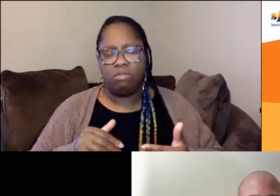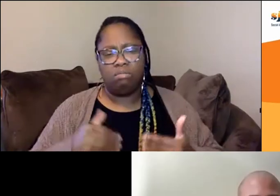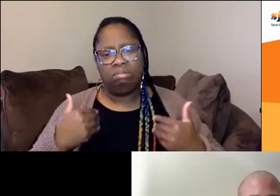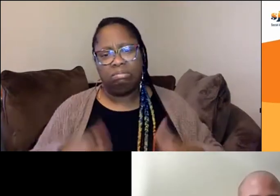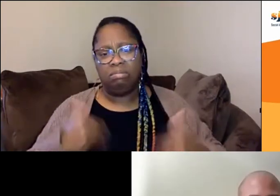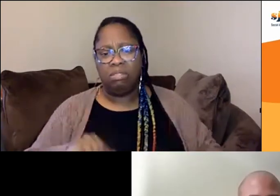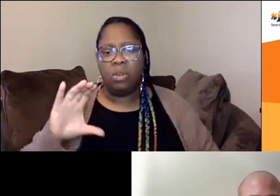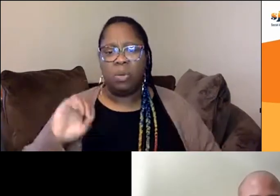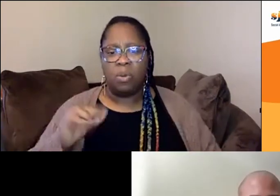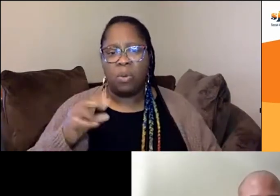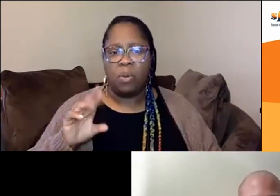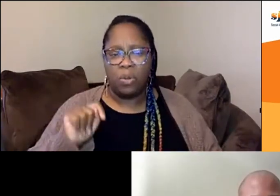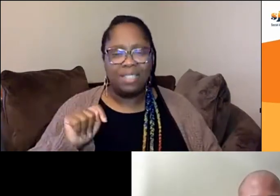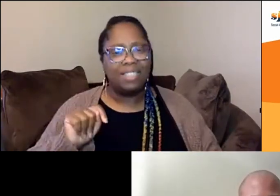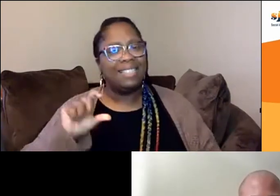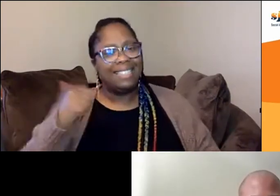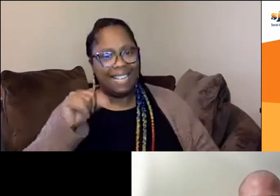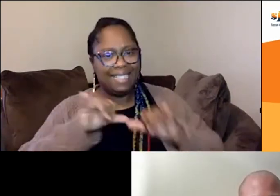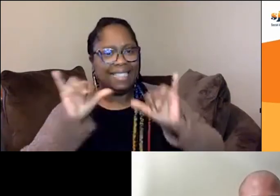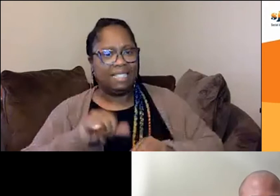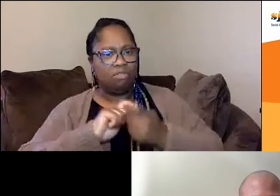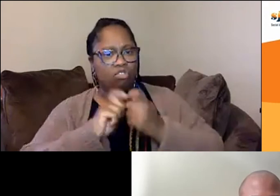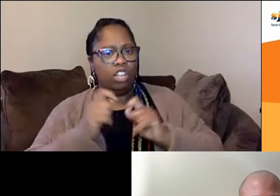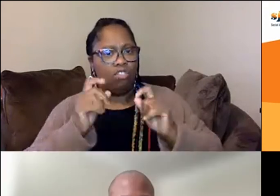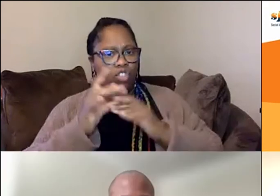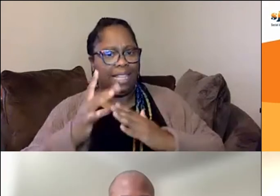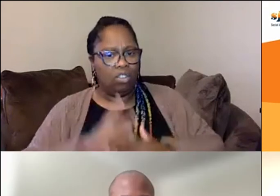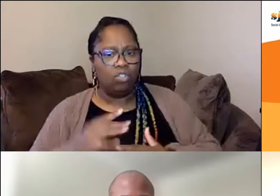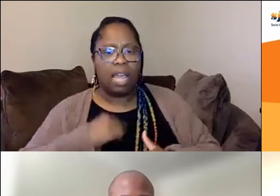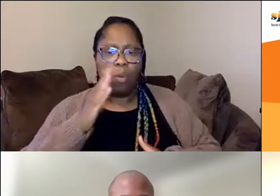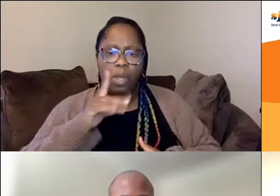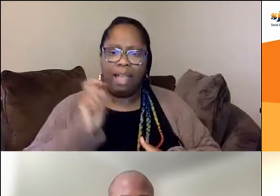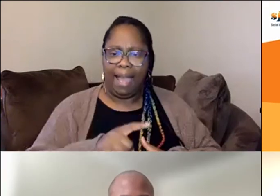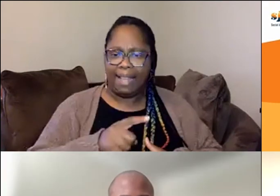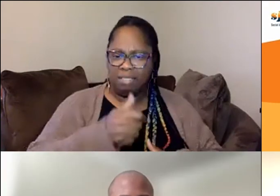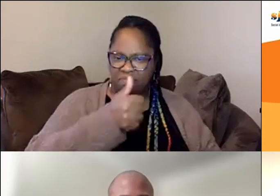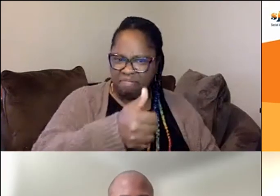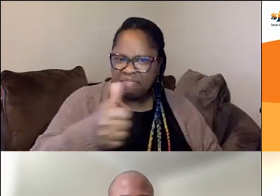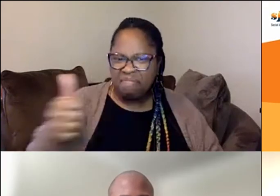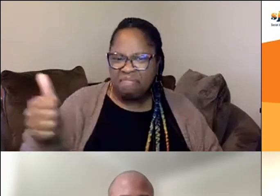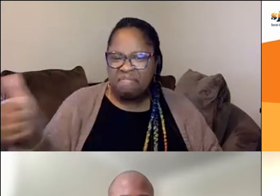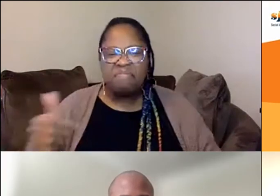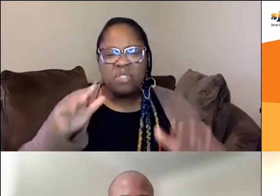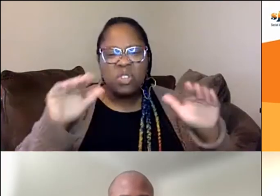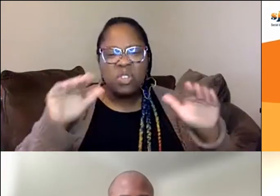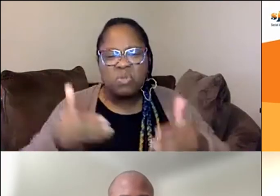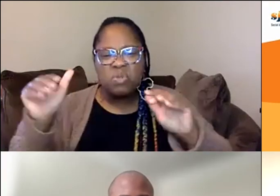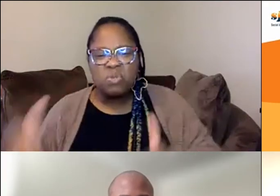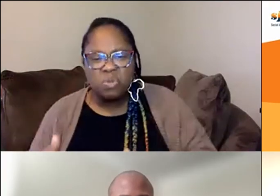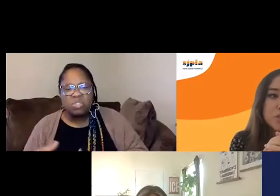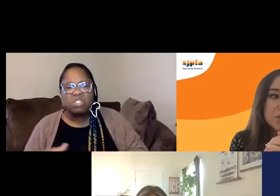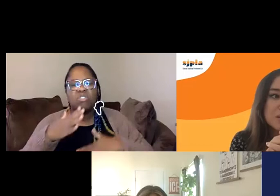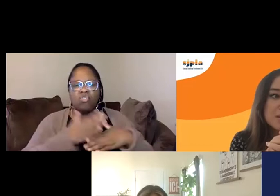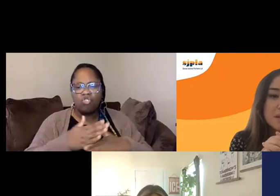cohort of our 10 systems change leaders. I'm going to ask them to introduce themselves and to share with you their